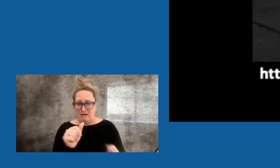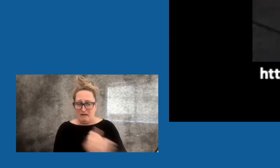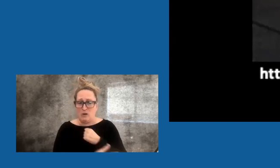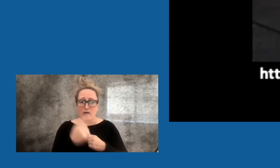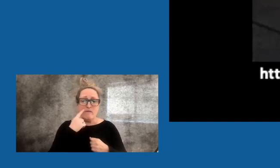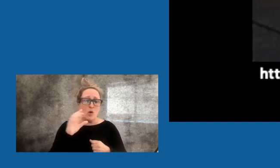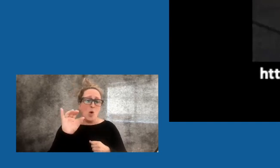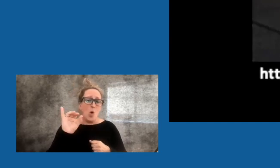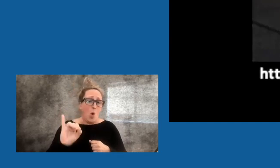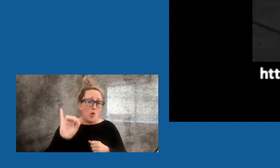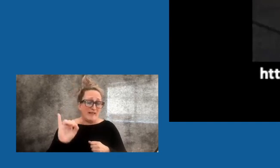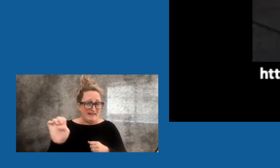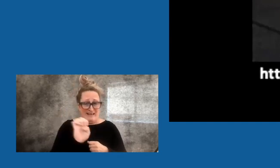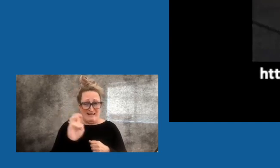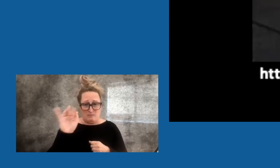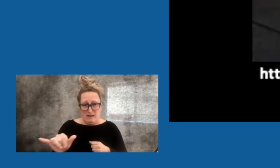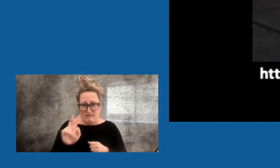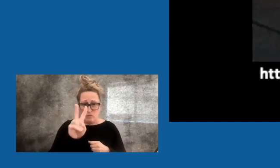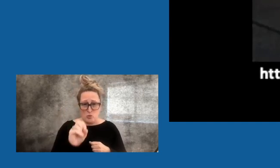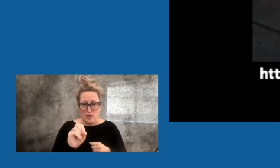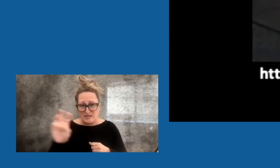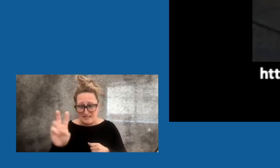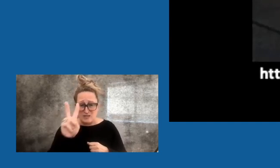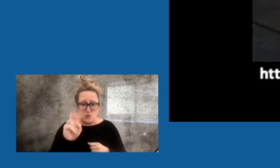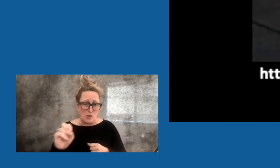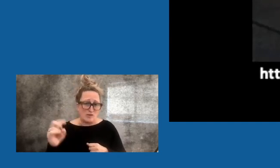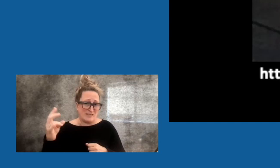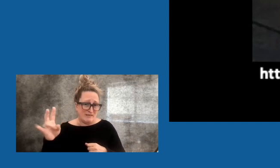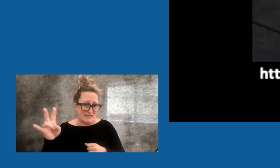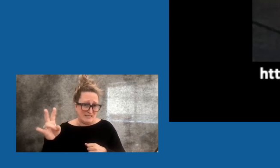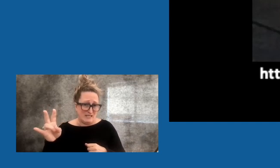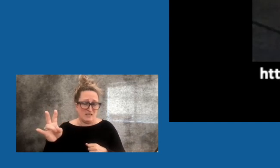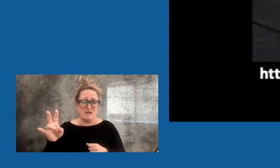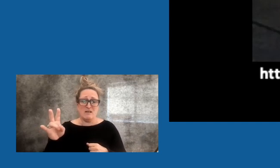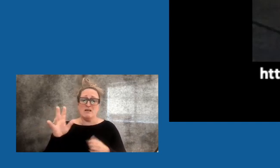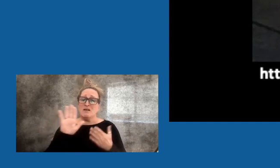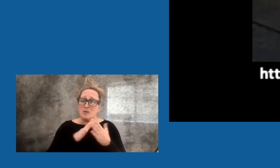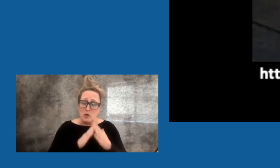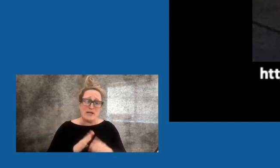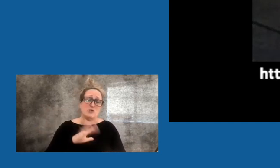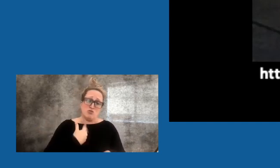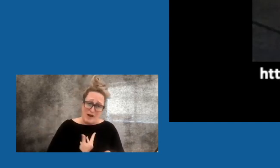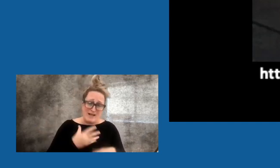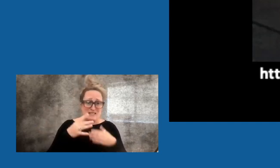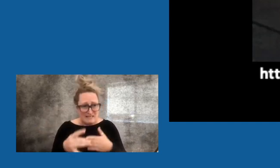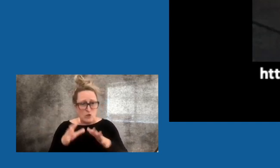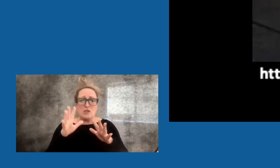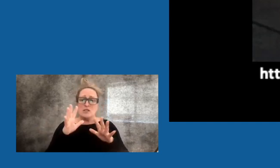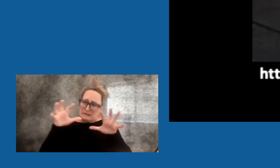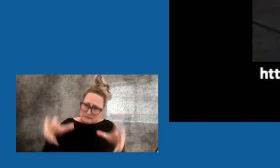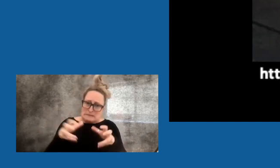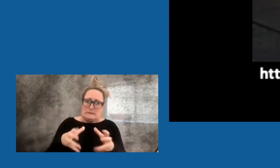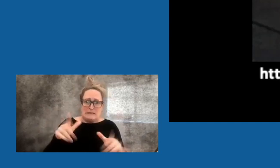city of Oakland and the East Bay from 2006 to 2017. Community leaders, trans community leading and putting this event